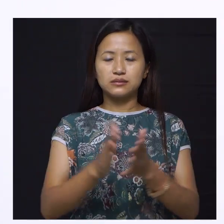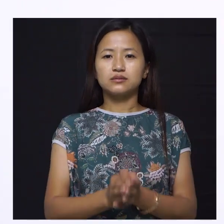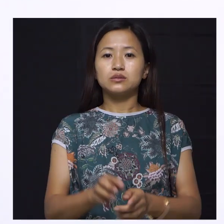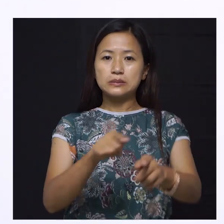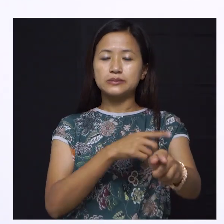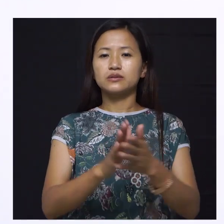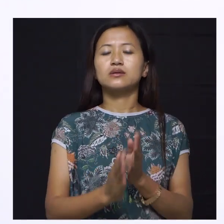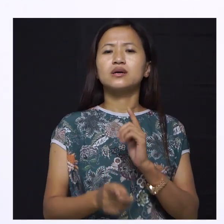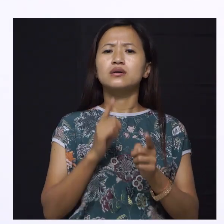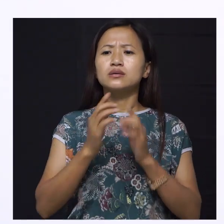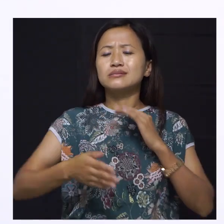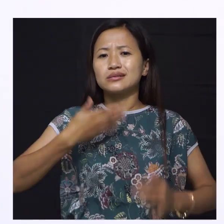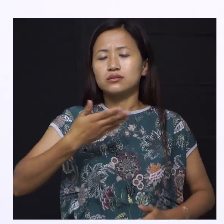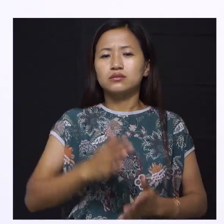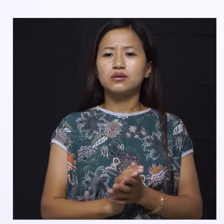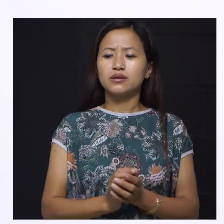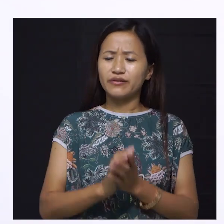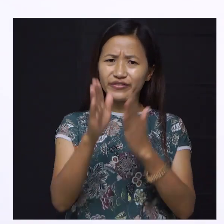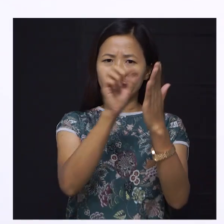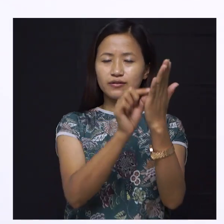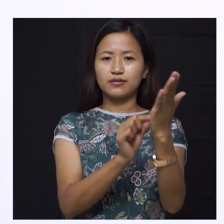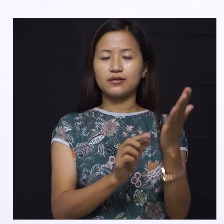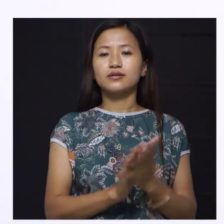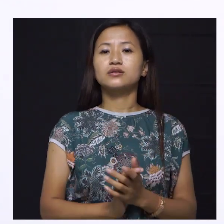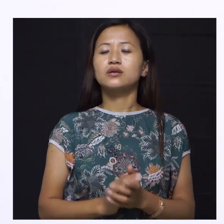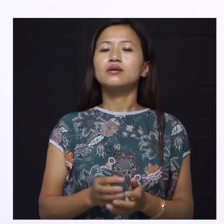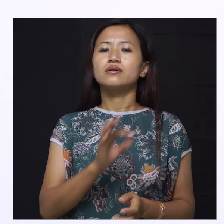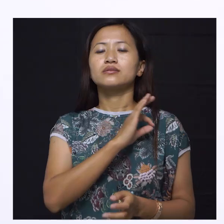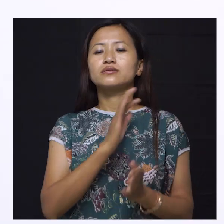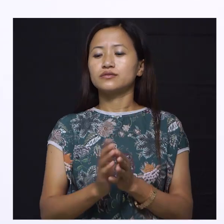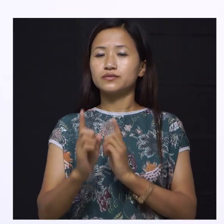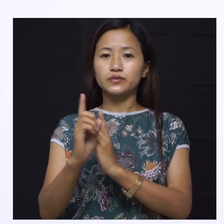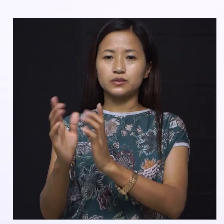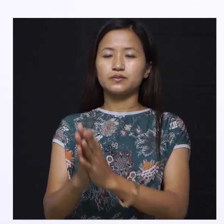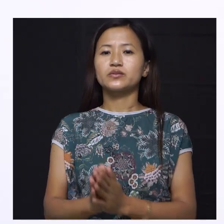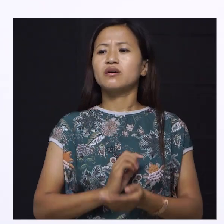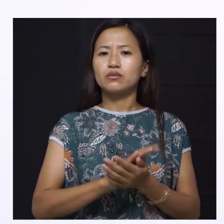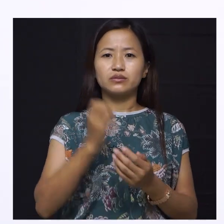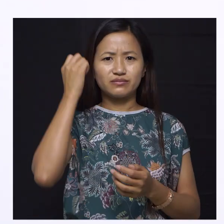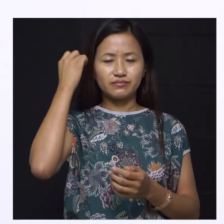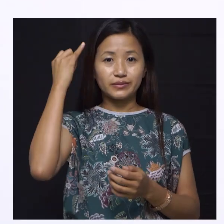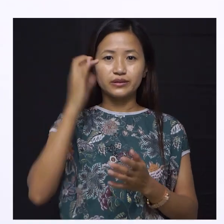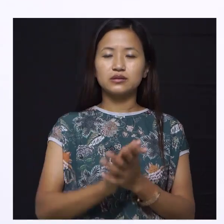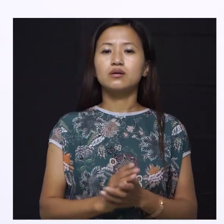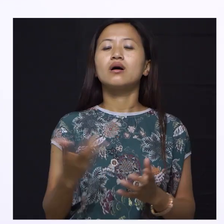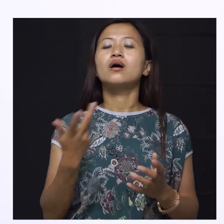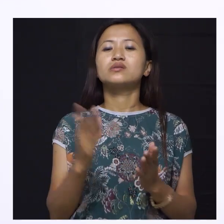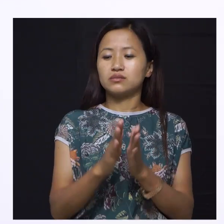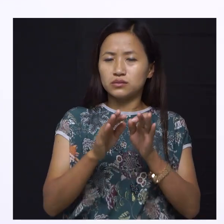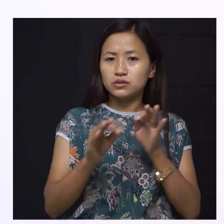be explaining everything in detail, but I would like you to follow me because once you get the rough idea of how the story